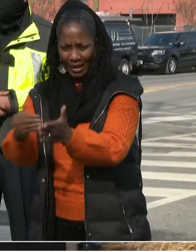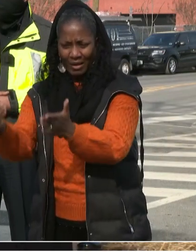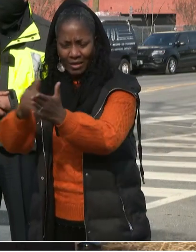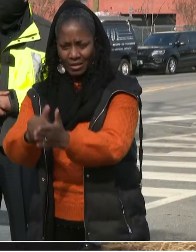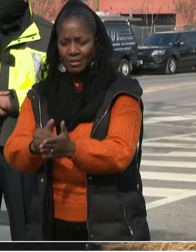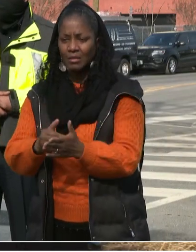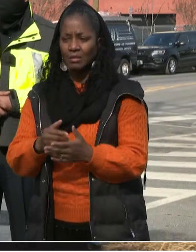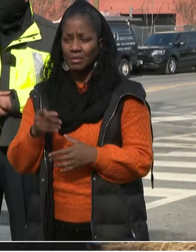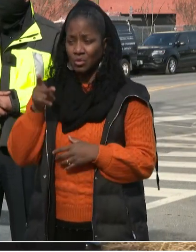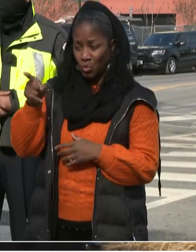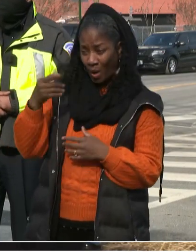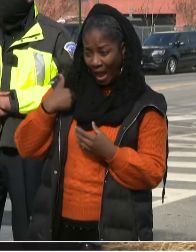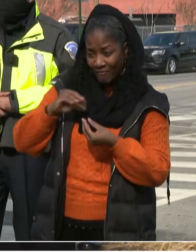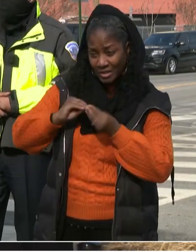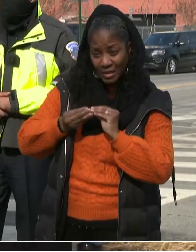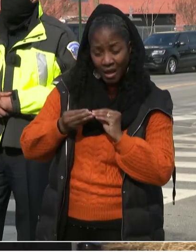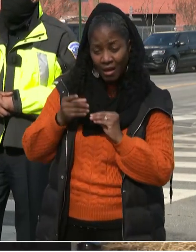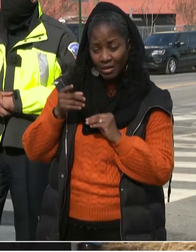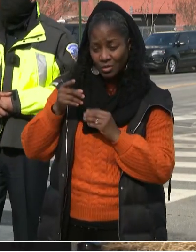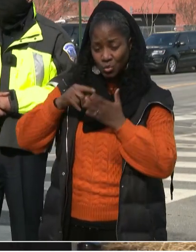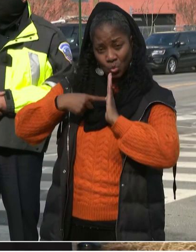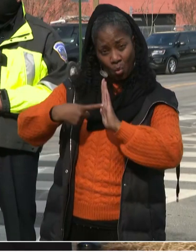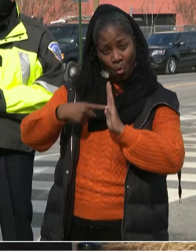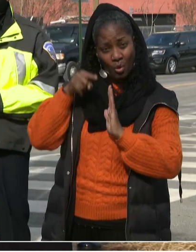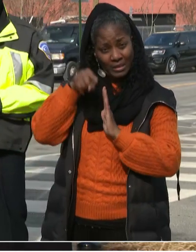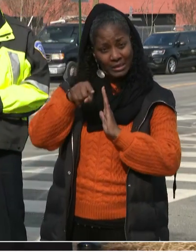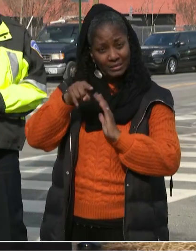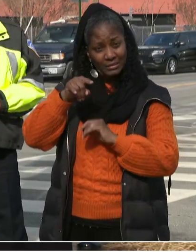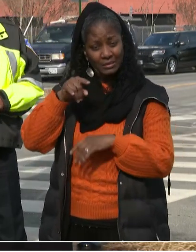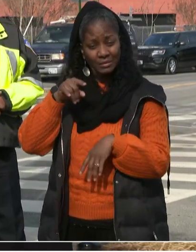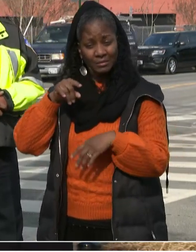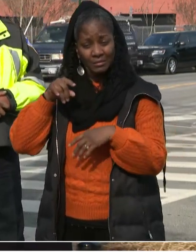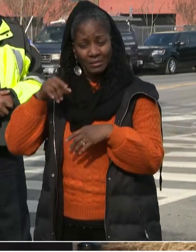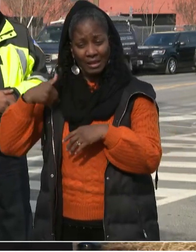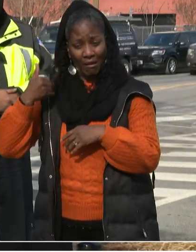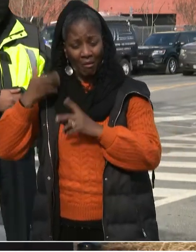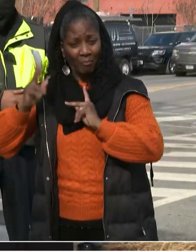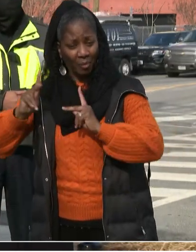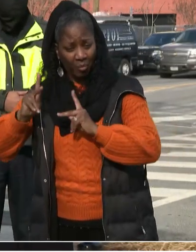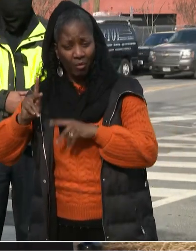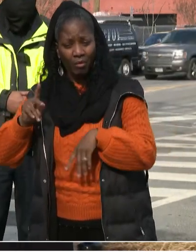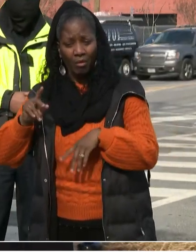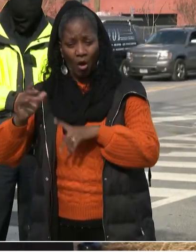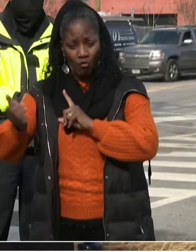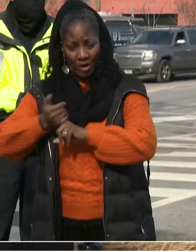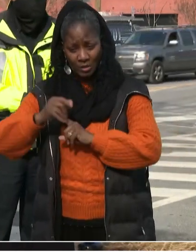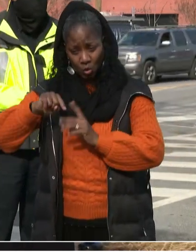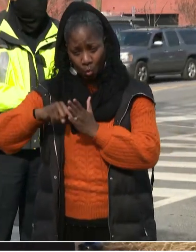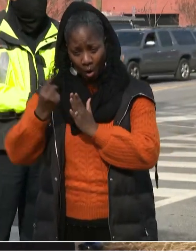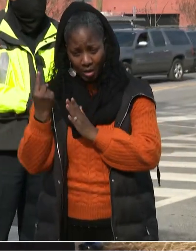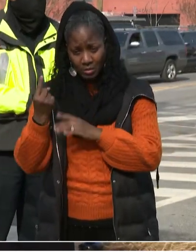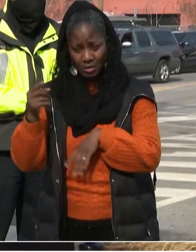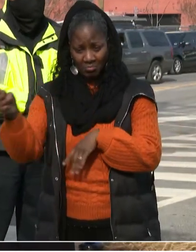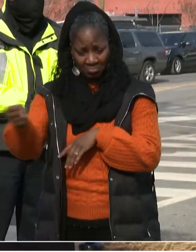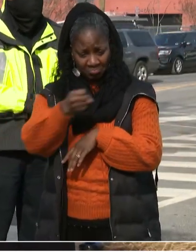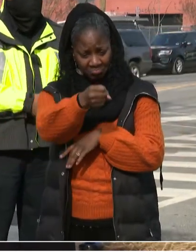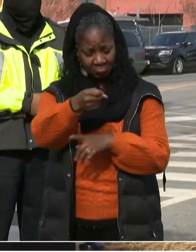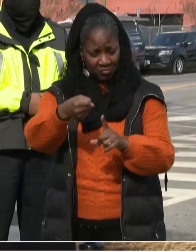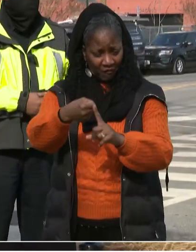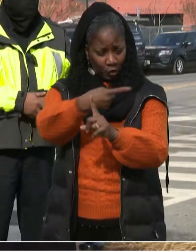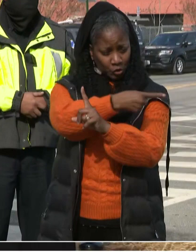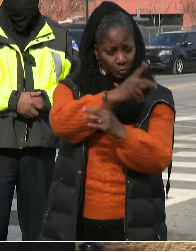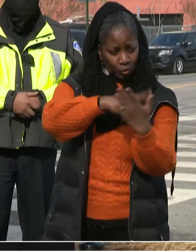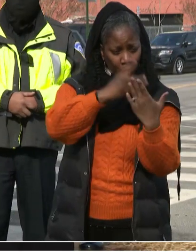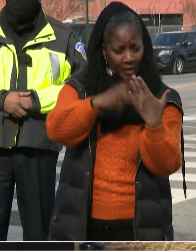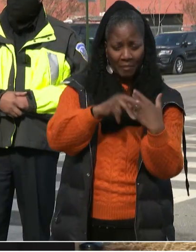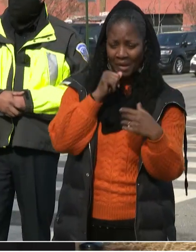you show us that these kids who are arrested once, put in a diversion program, not sent to